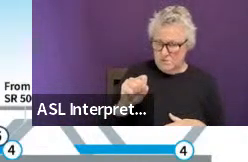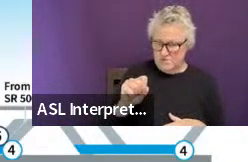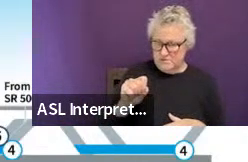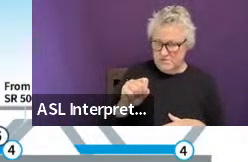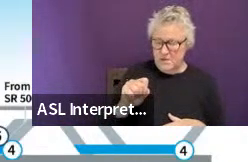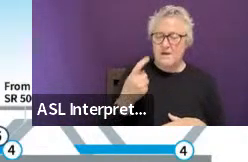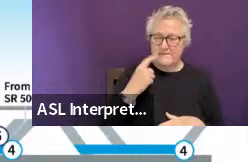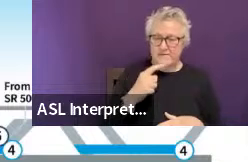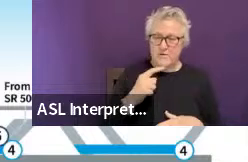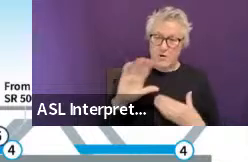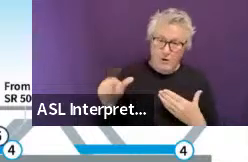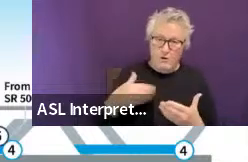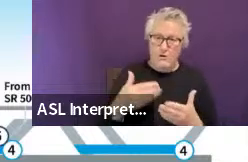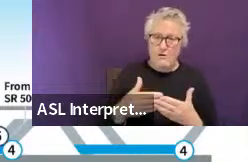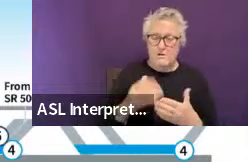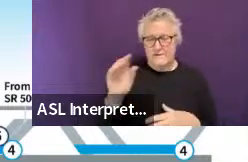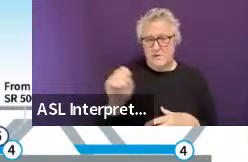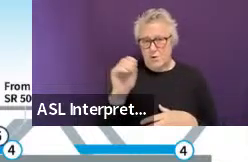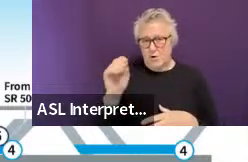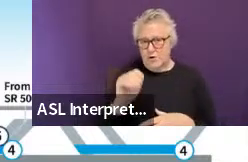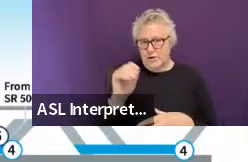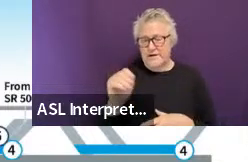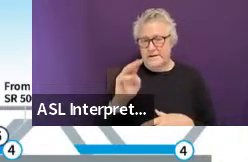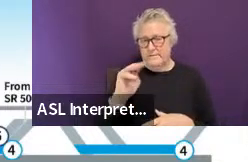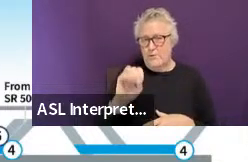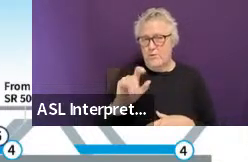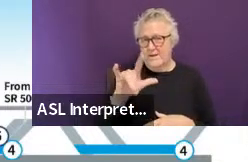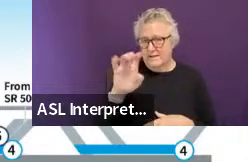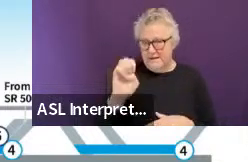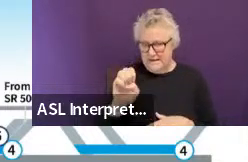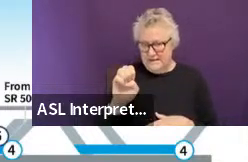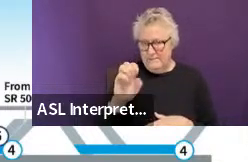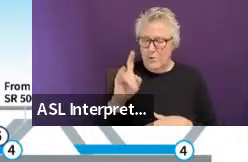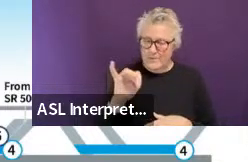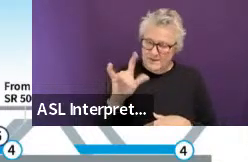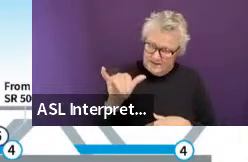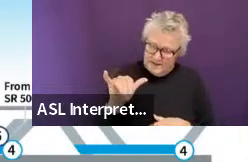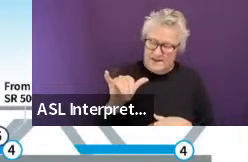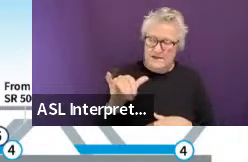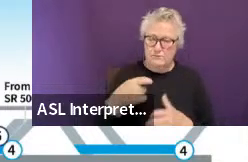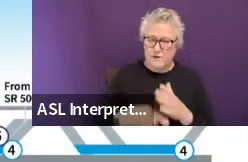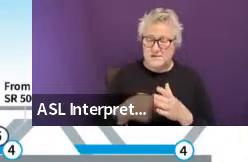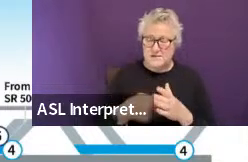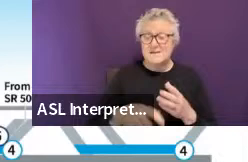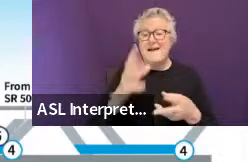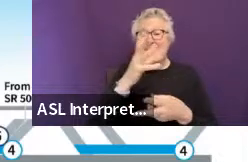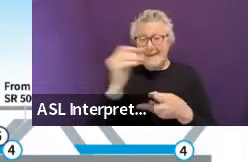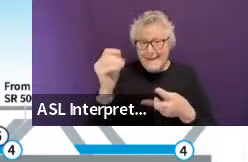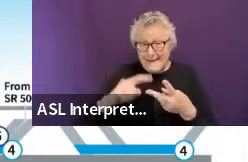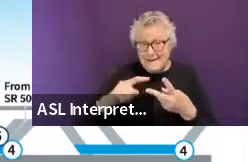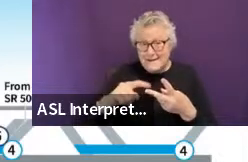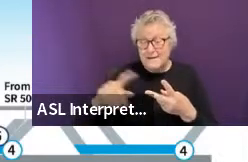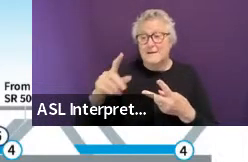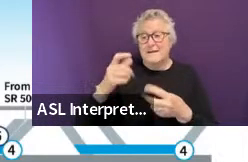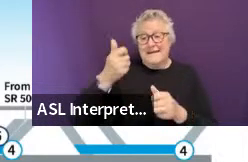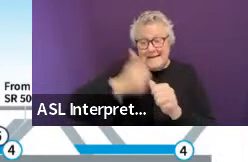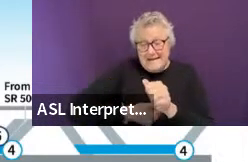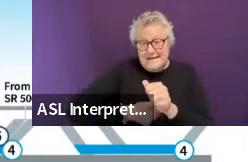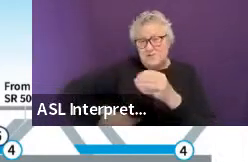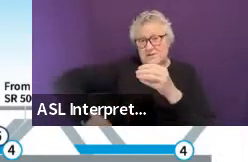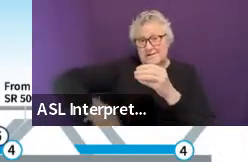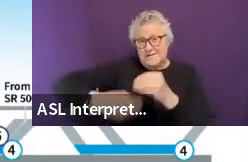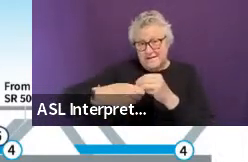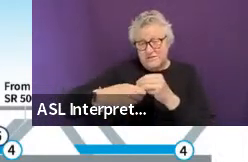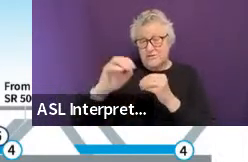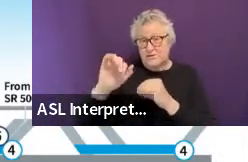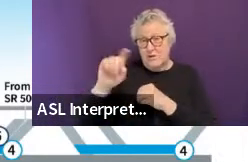pricing program, and the fact that each additional aux lane is not